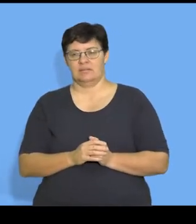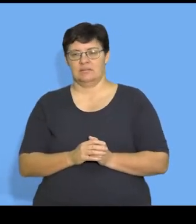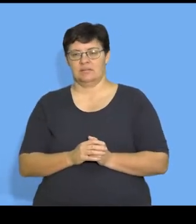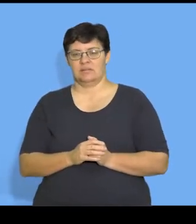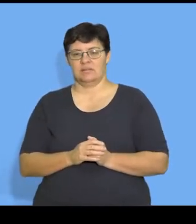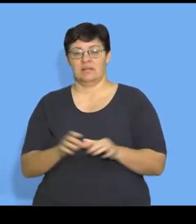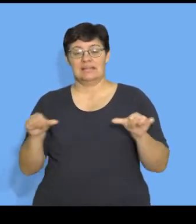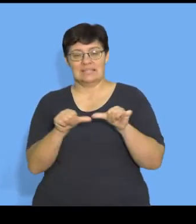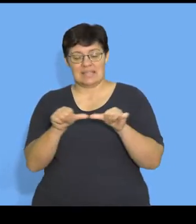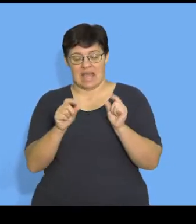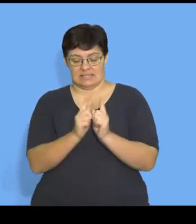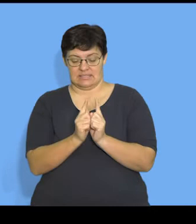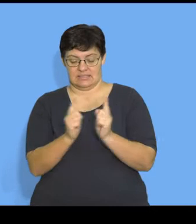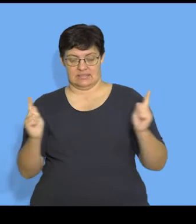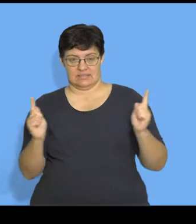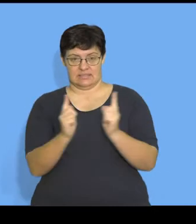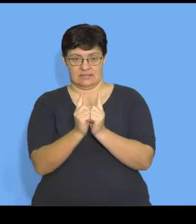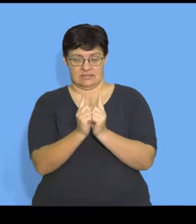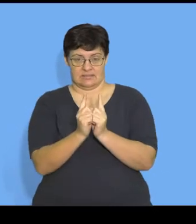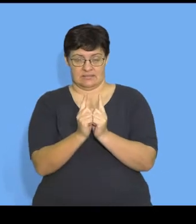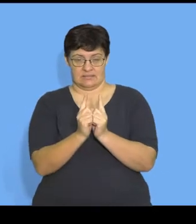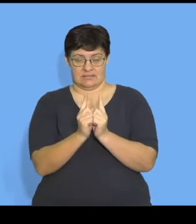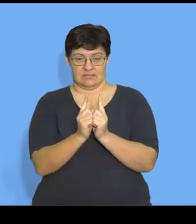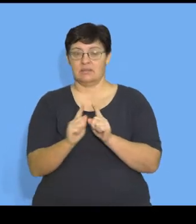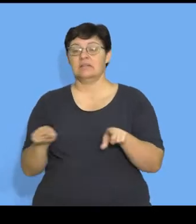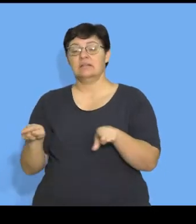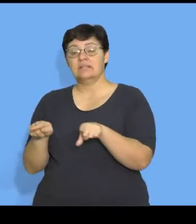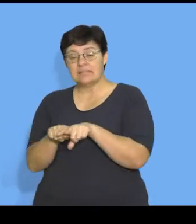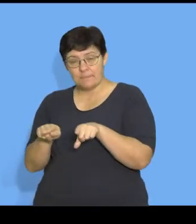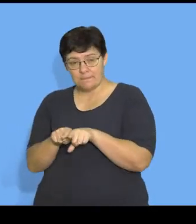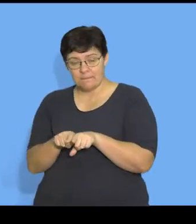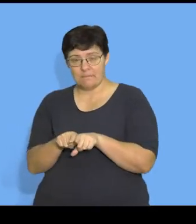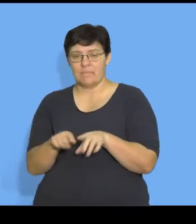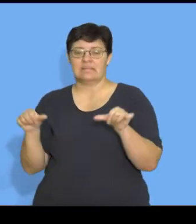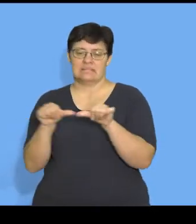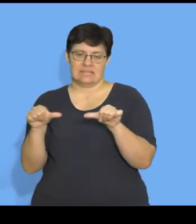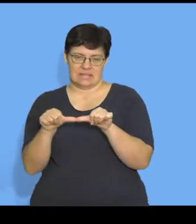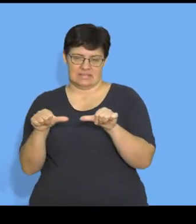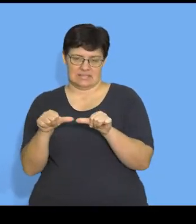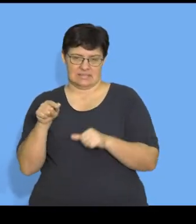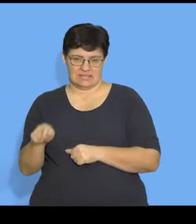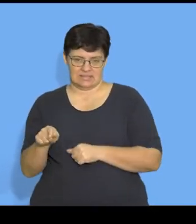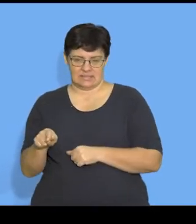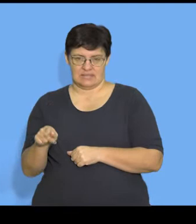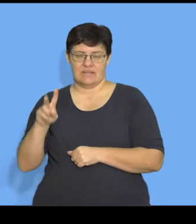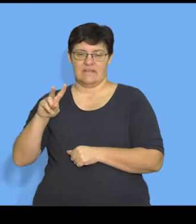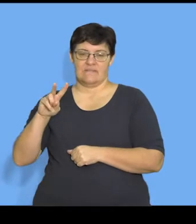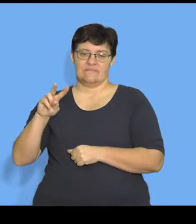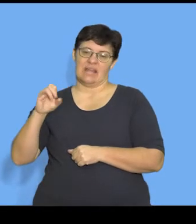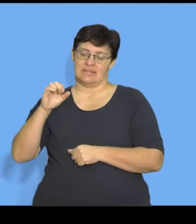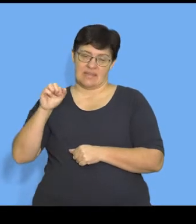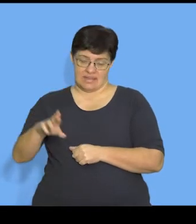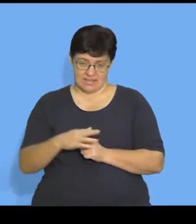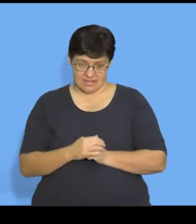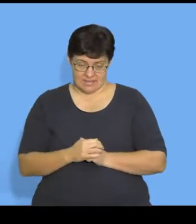size of the arrow equals the size of the vector, or it represents